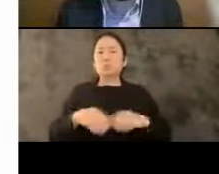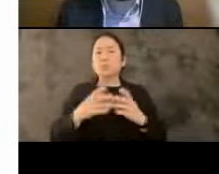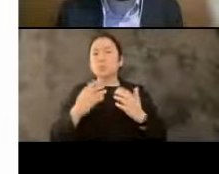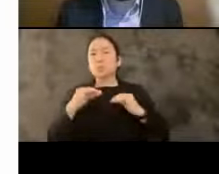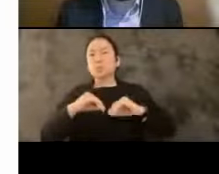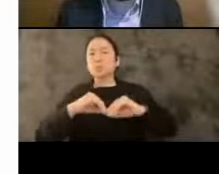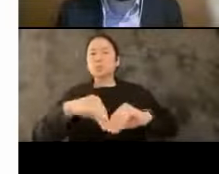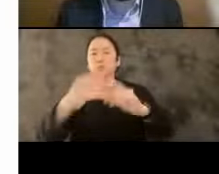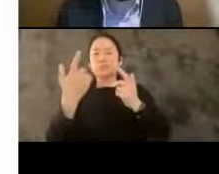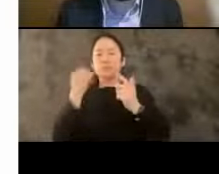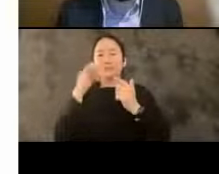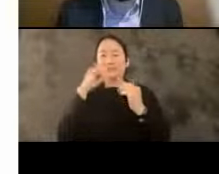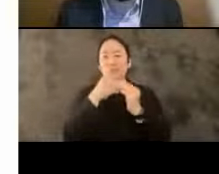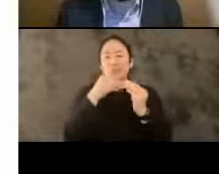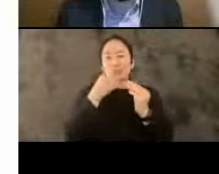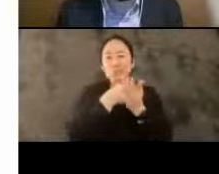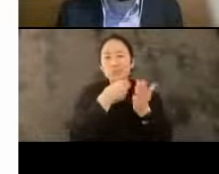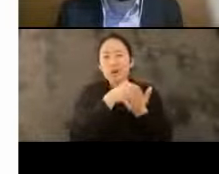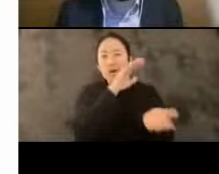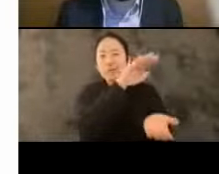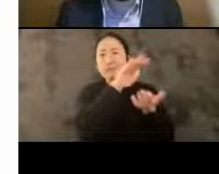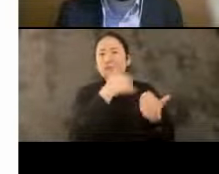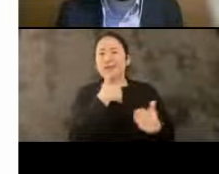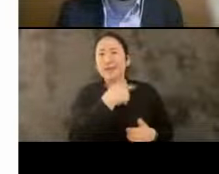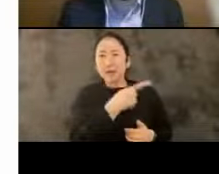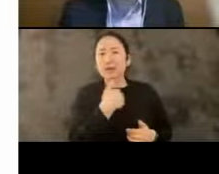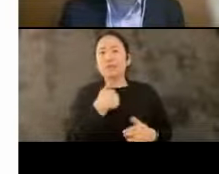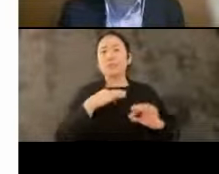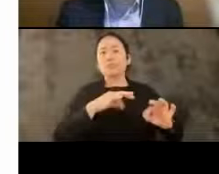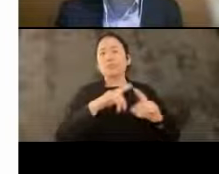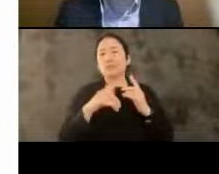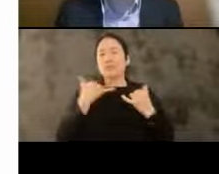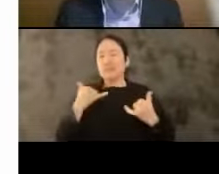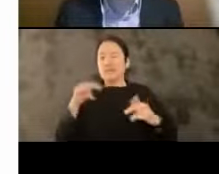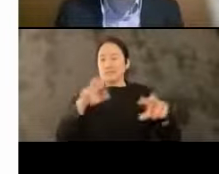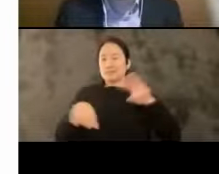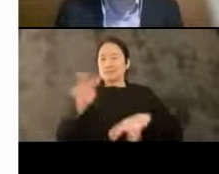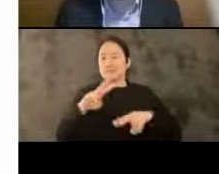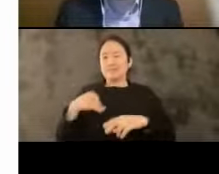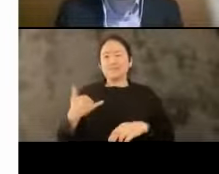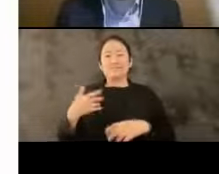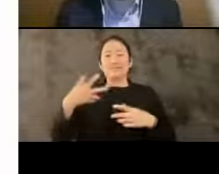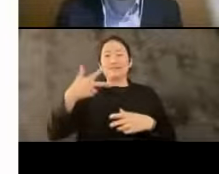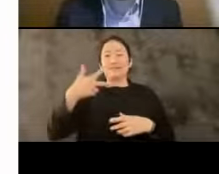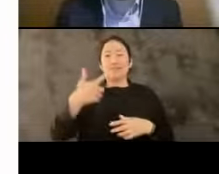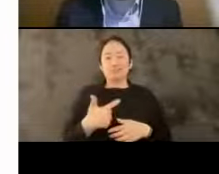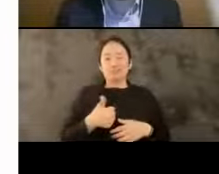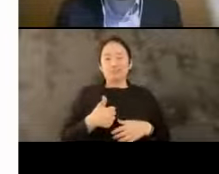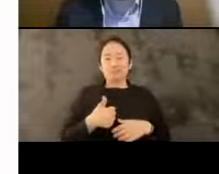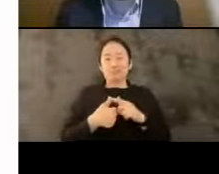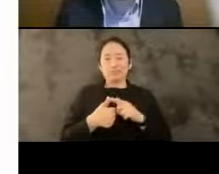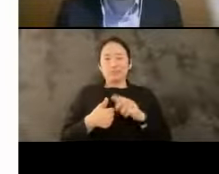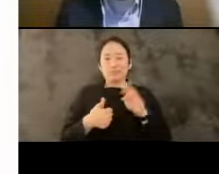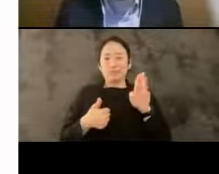more transit funds available. But at this time, that's where we are. So